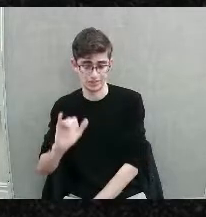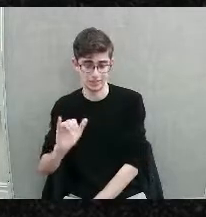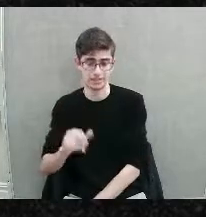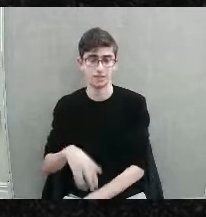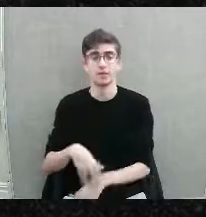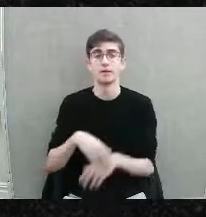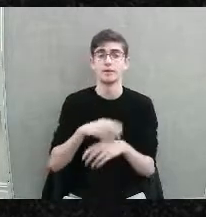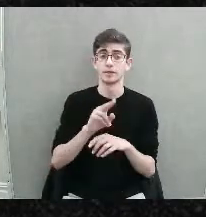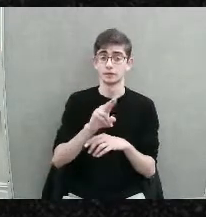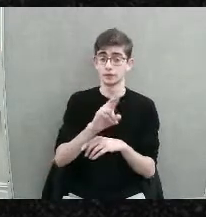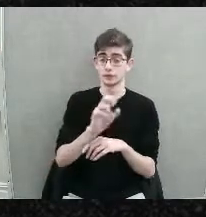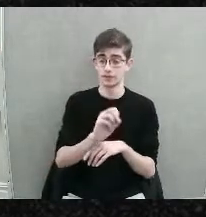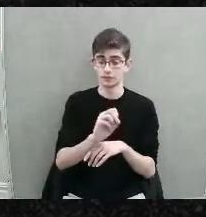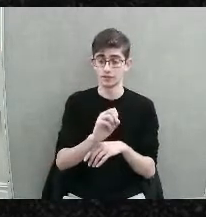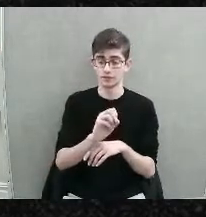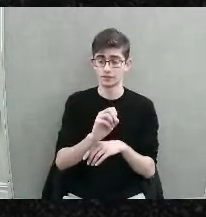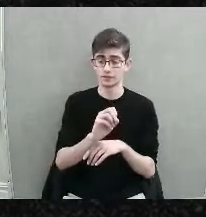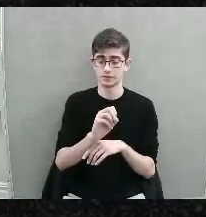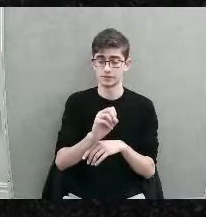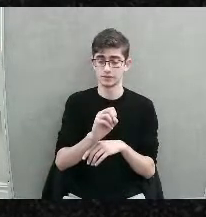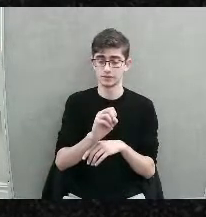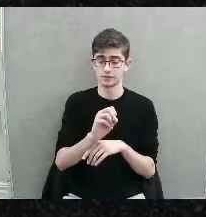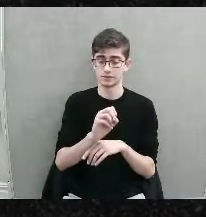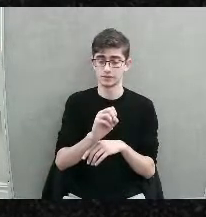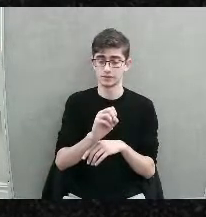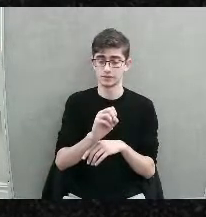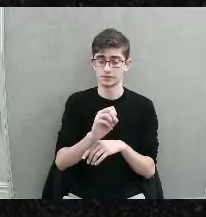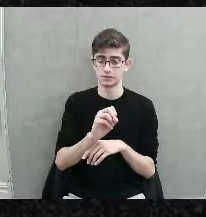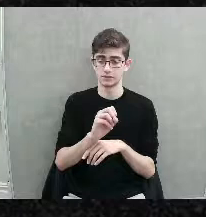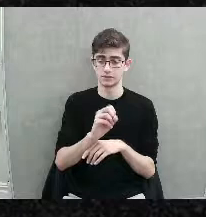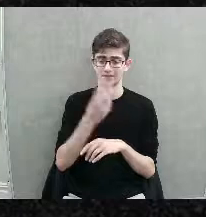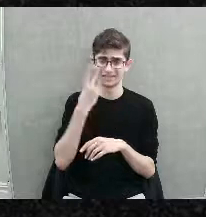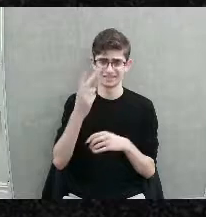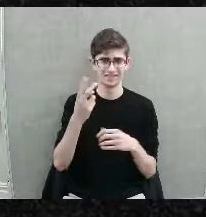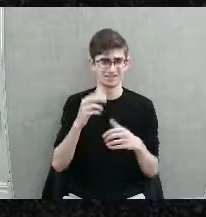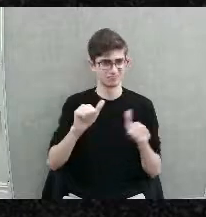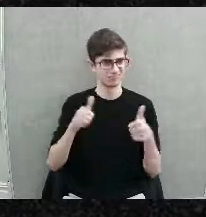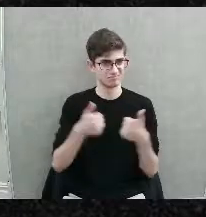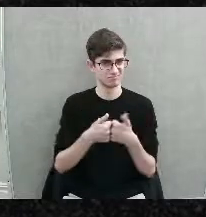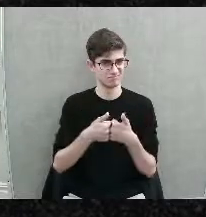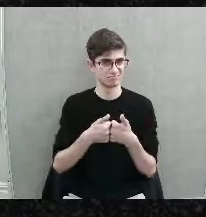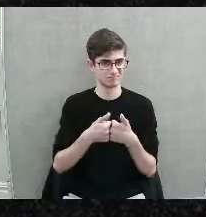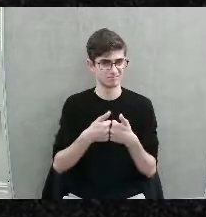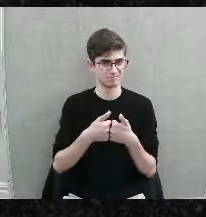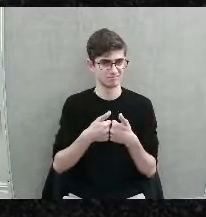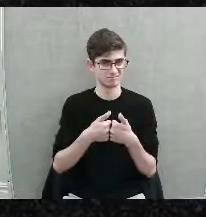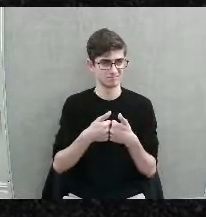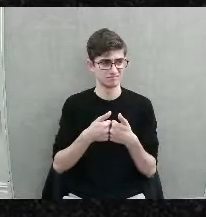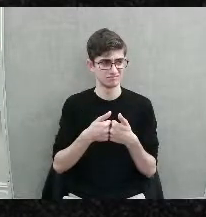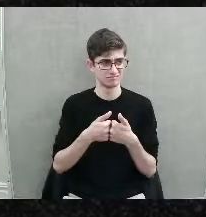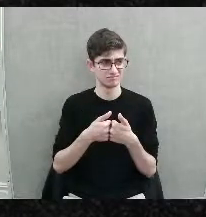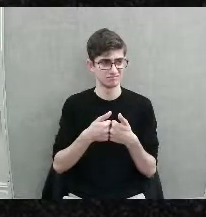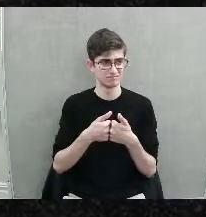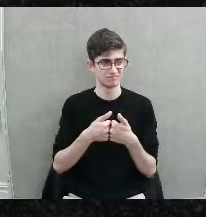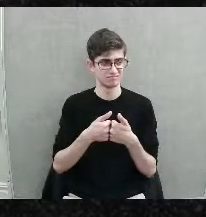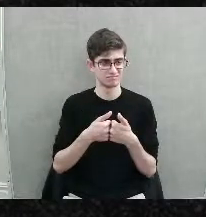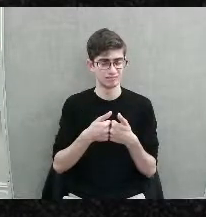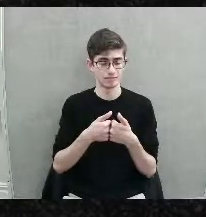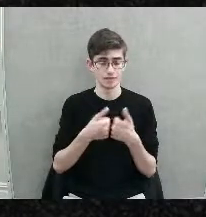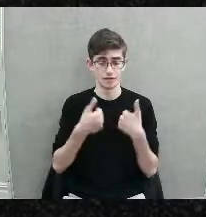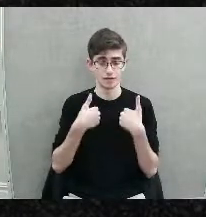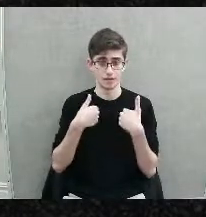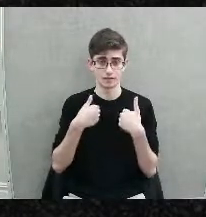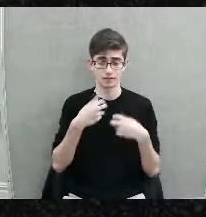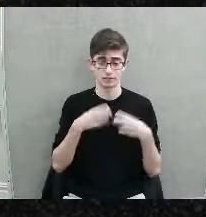of course, I think we've seen this great challenge to sort of a neoliberal multiculturalism